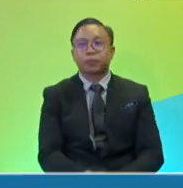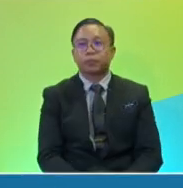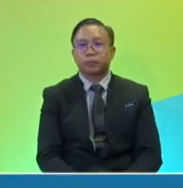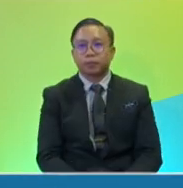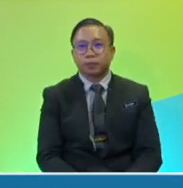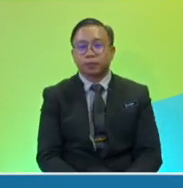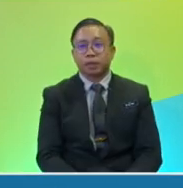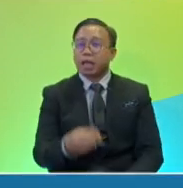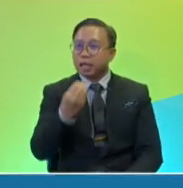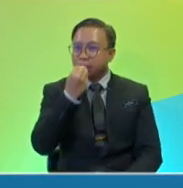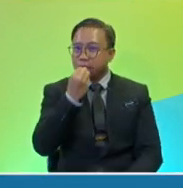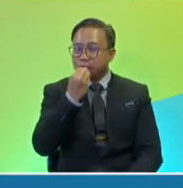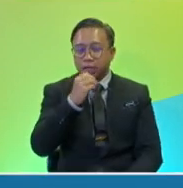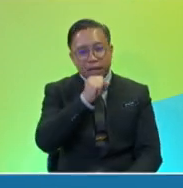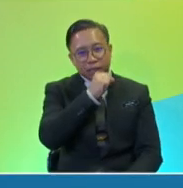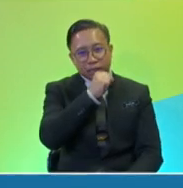Eat ice cream.